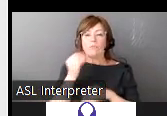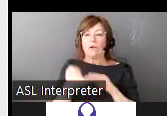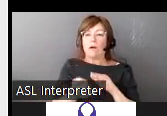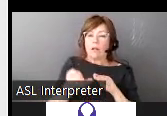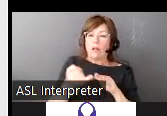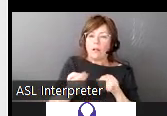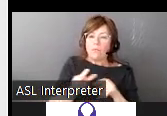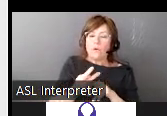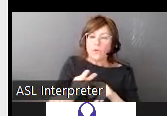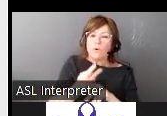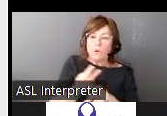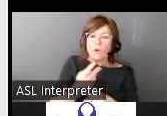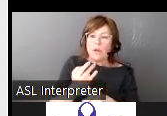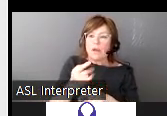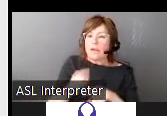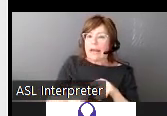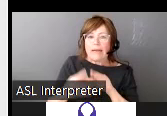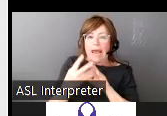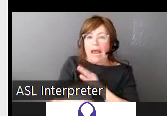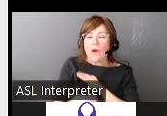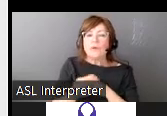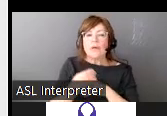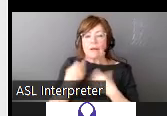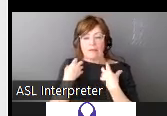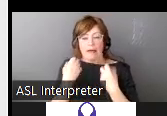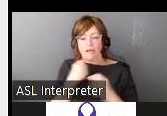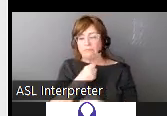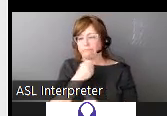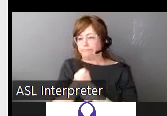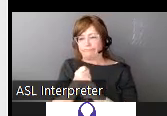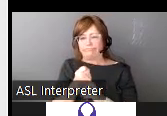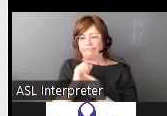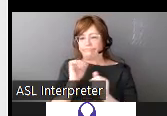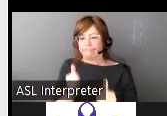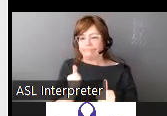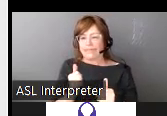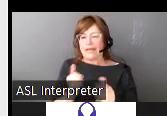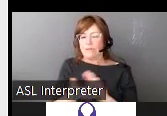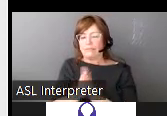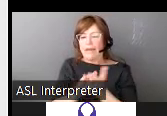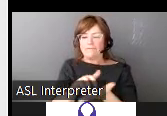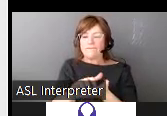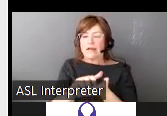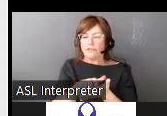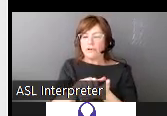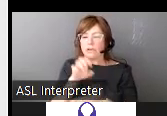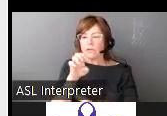isolated. Their well-being could be negatively impacted and they may become vulnerable to elder